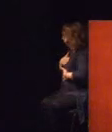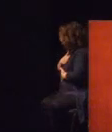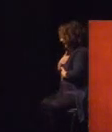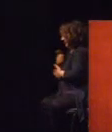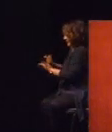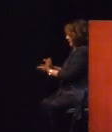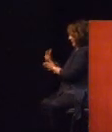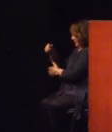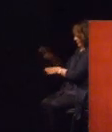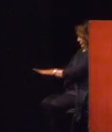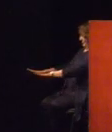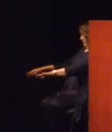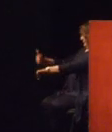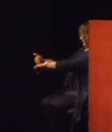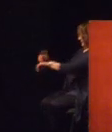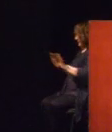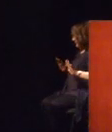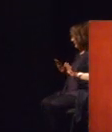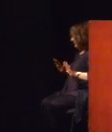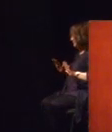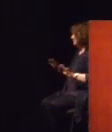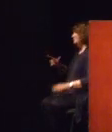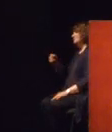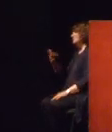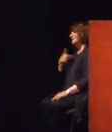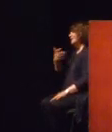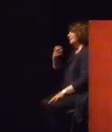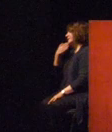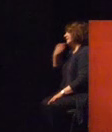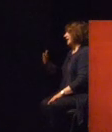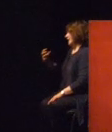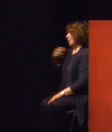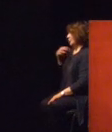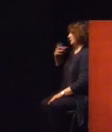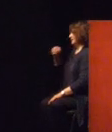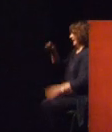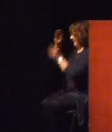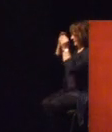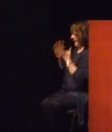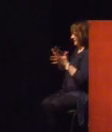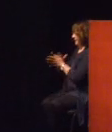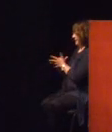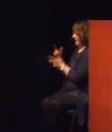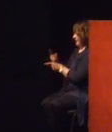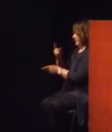gym floor has been installed, and I want to thank our coaches and our faculty who